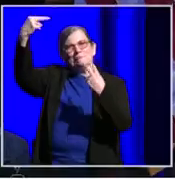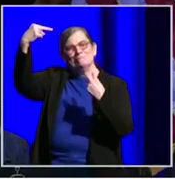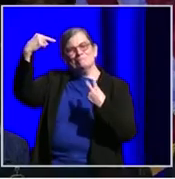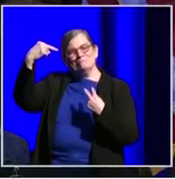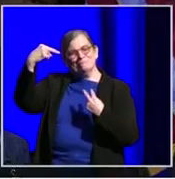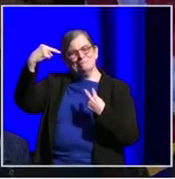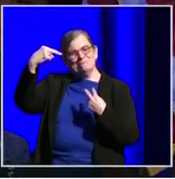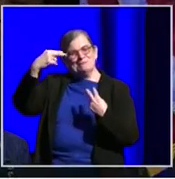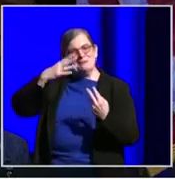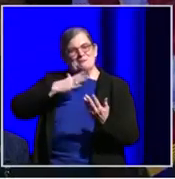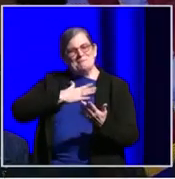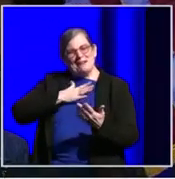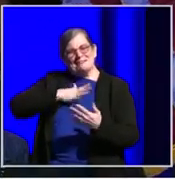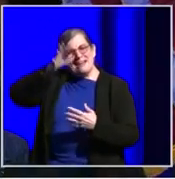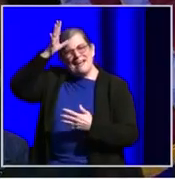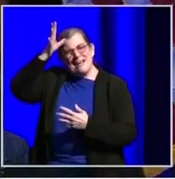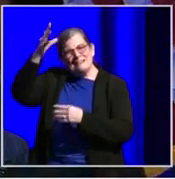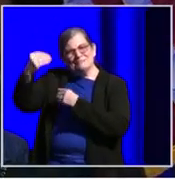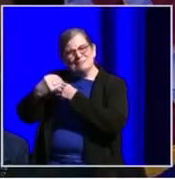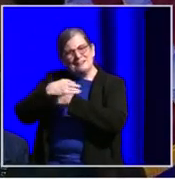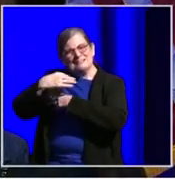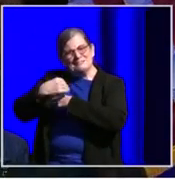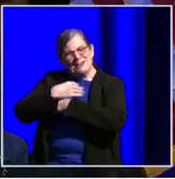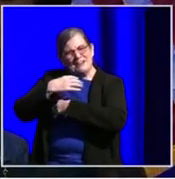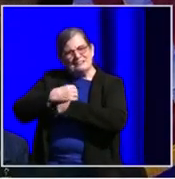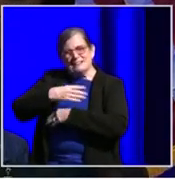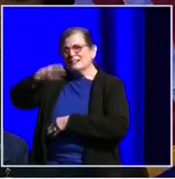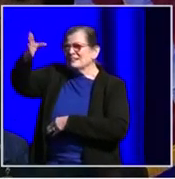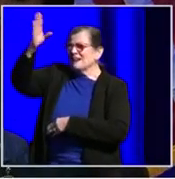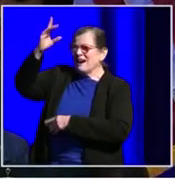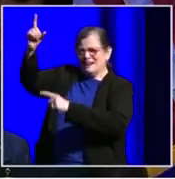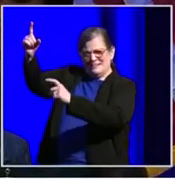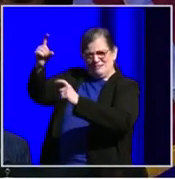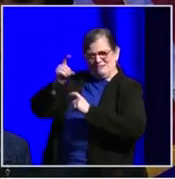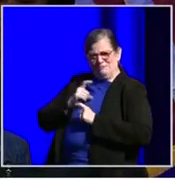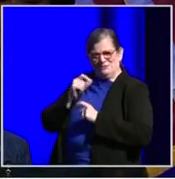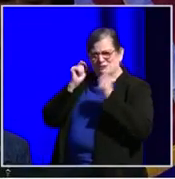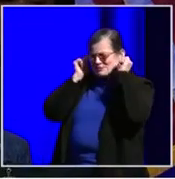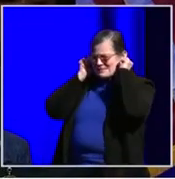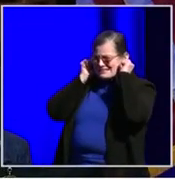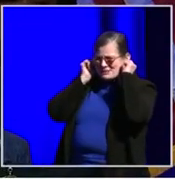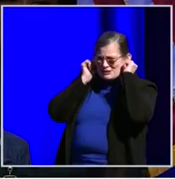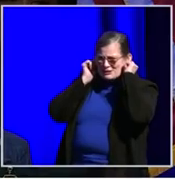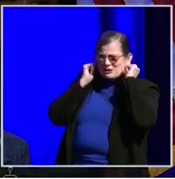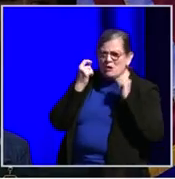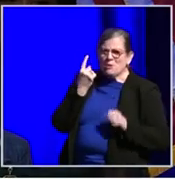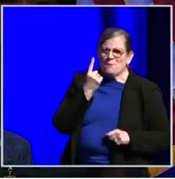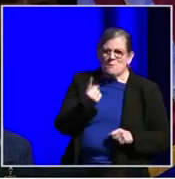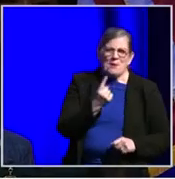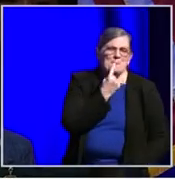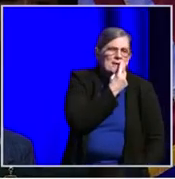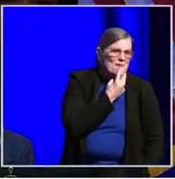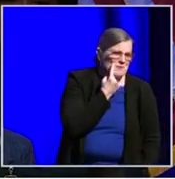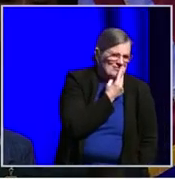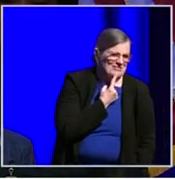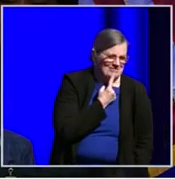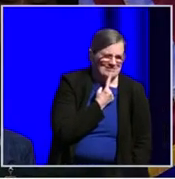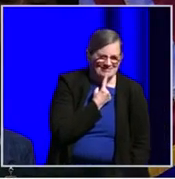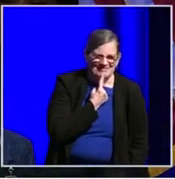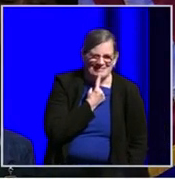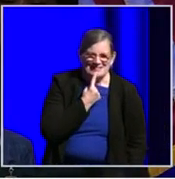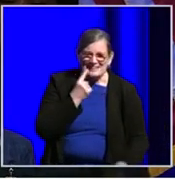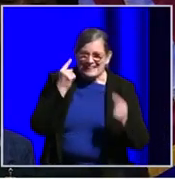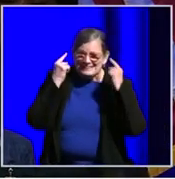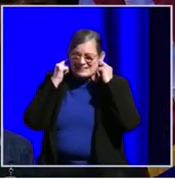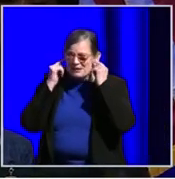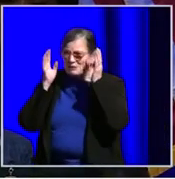Dad's advice was simple. God gives us two ears and one mouth for a reason. We have to listen twice as much as we talk. As your